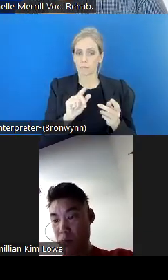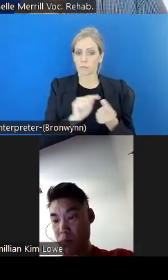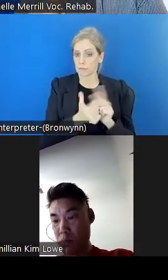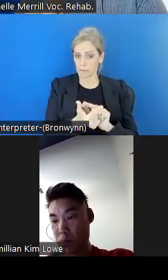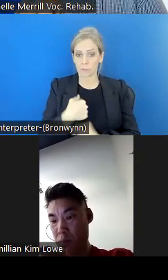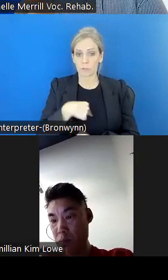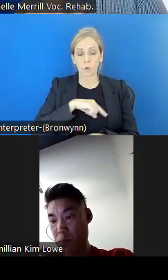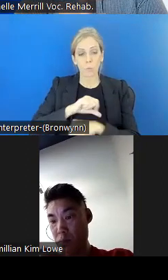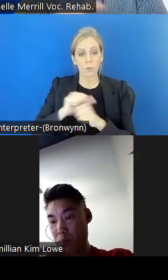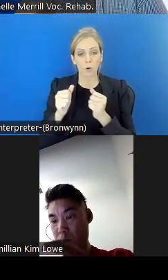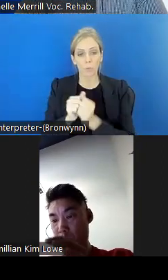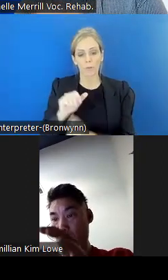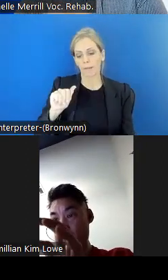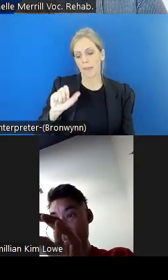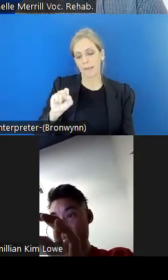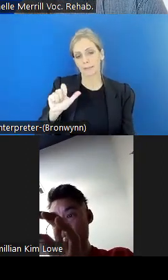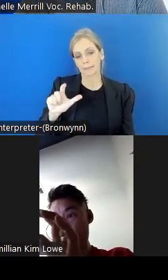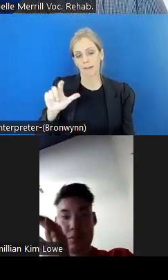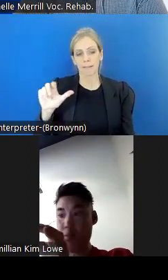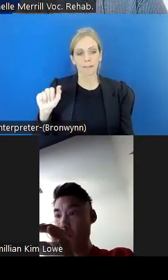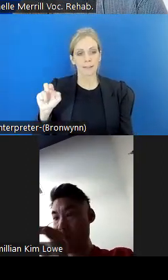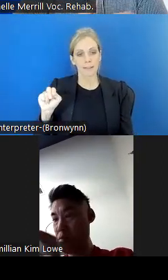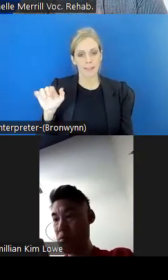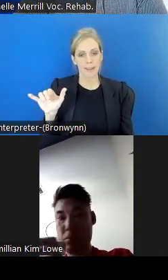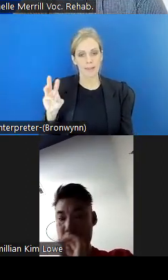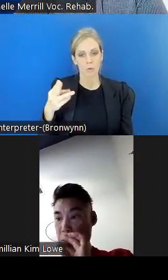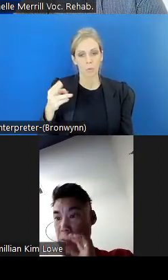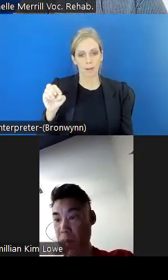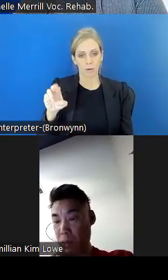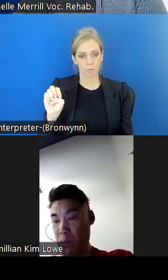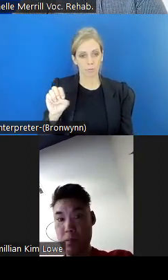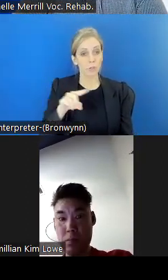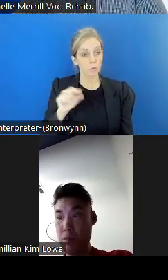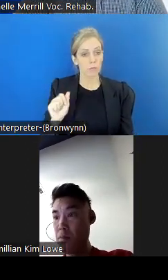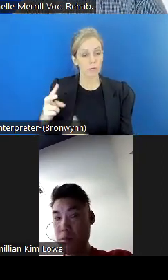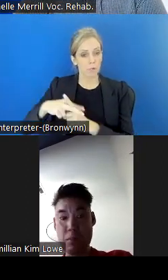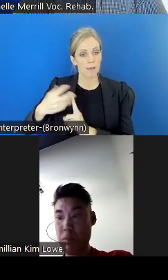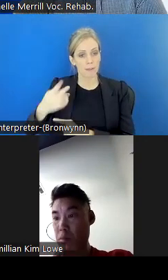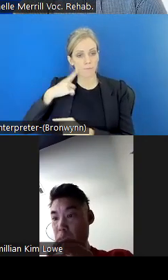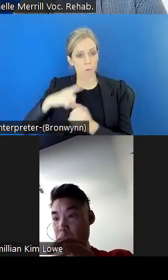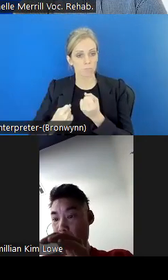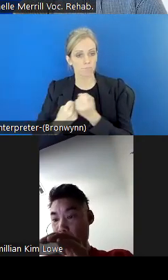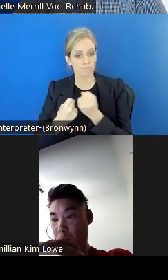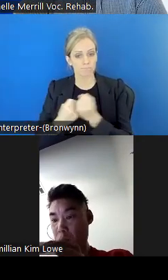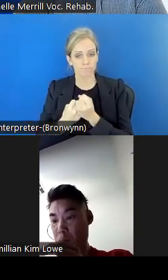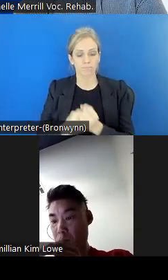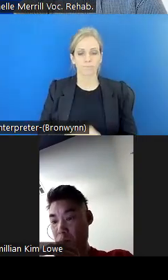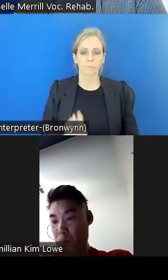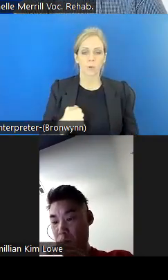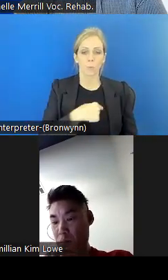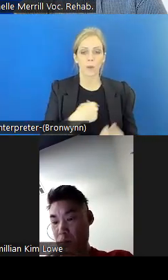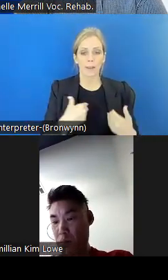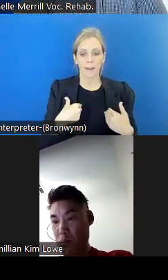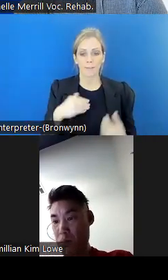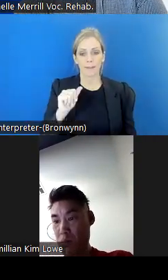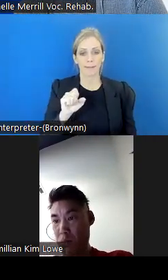and you can apply there using the ASL Anywhere to assist you. We have an ASL Anywhere